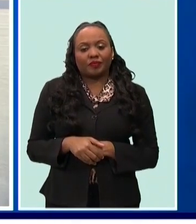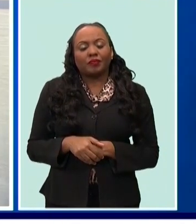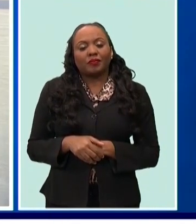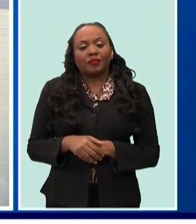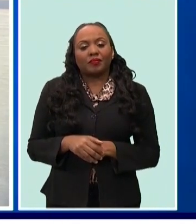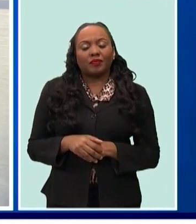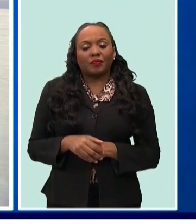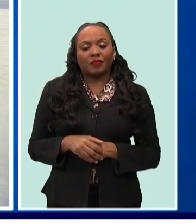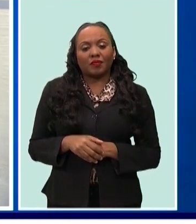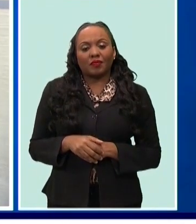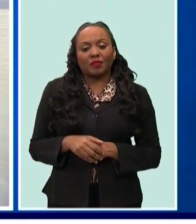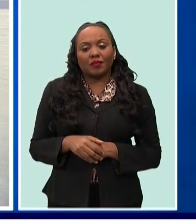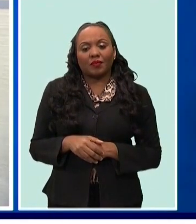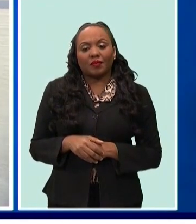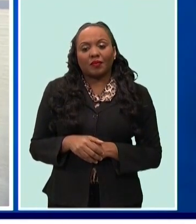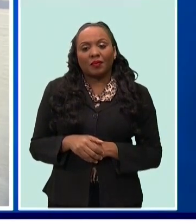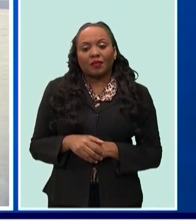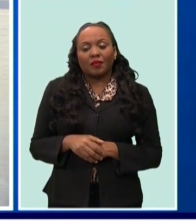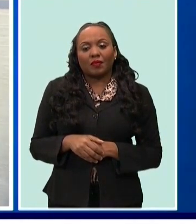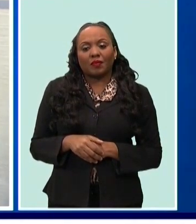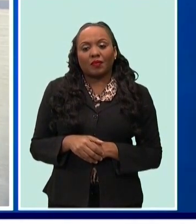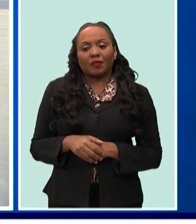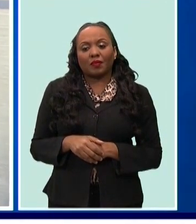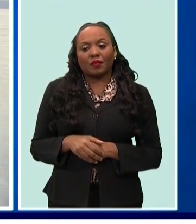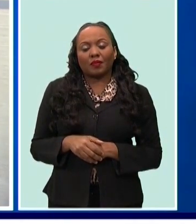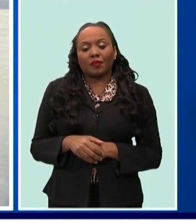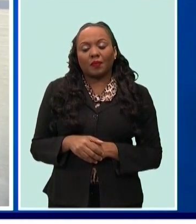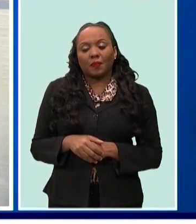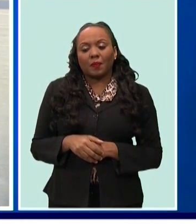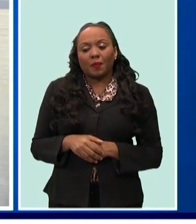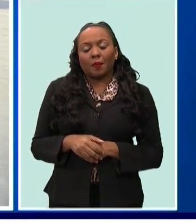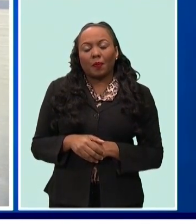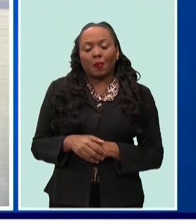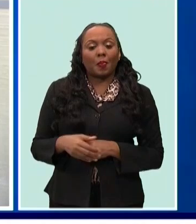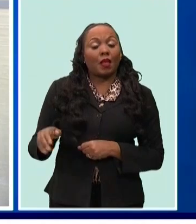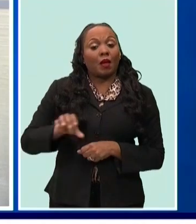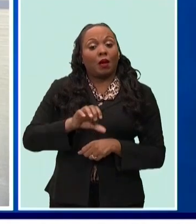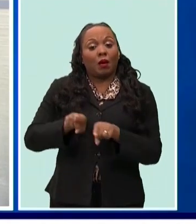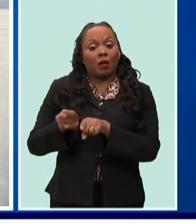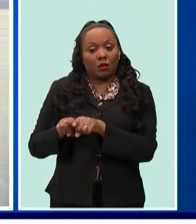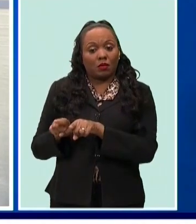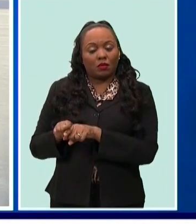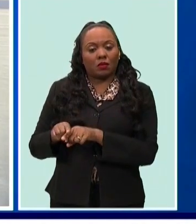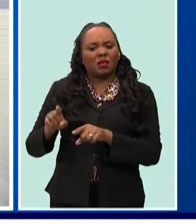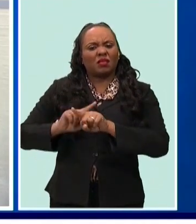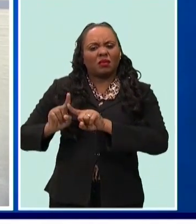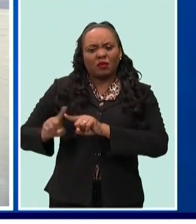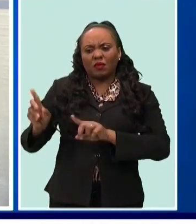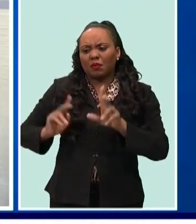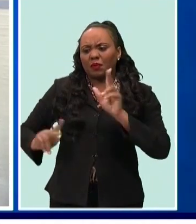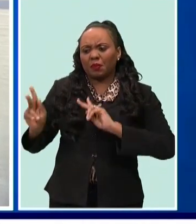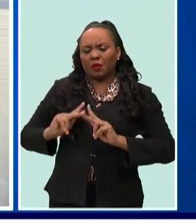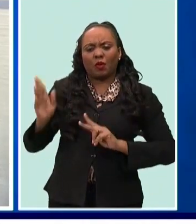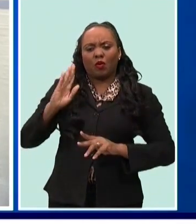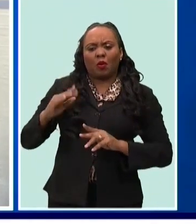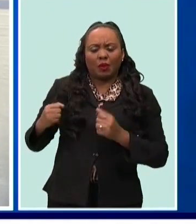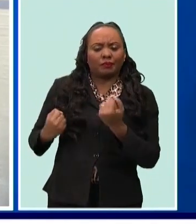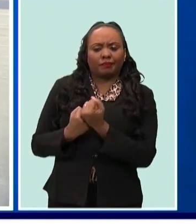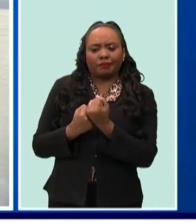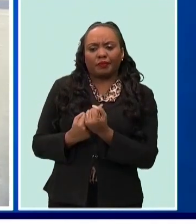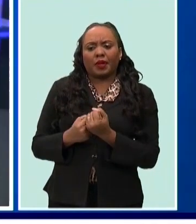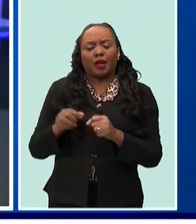that this construction phase will also see scores of people being employed by the various subcontractors. Williams is one of them. So you have a lot of major